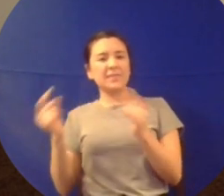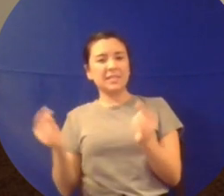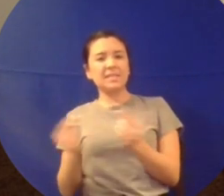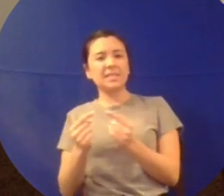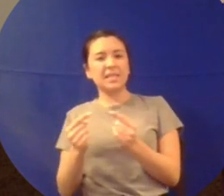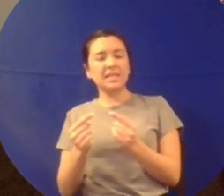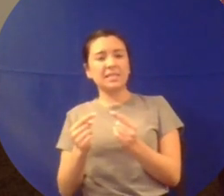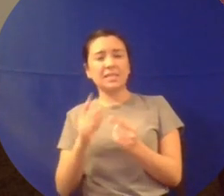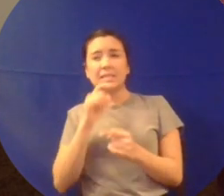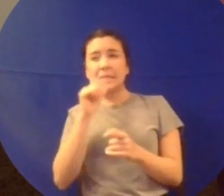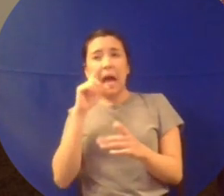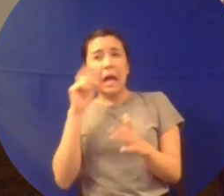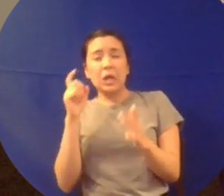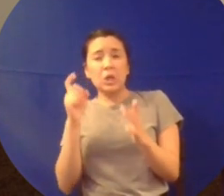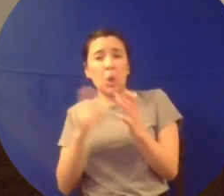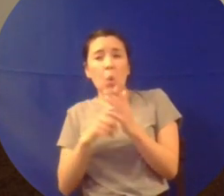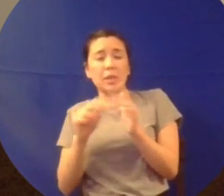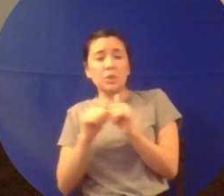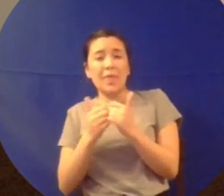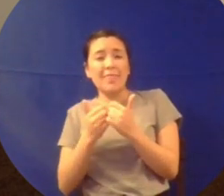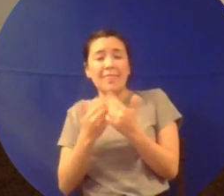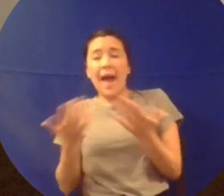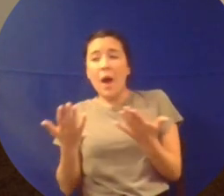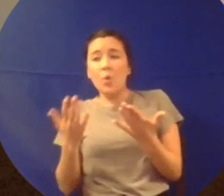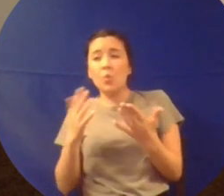rarely noticed without a closer look.